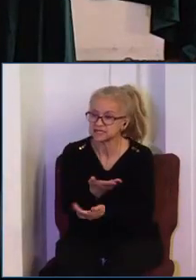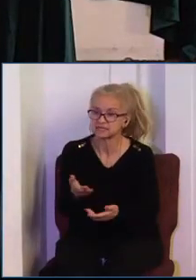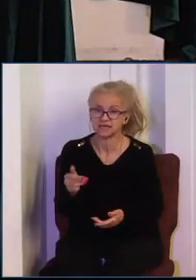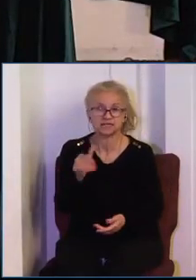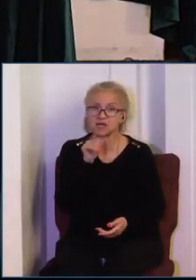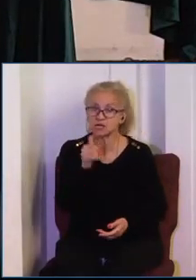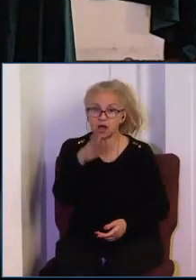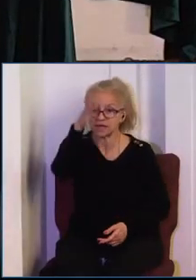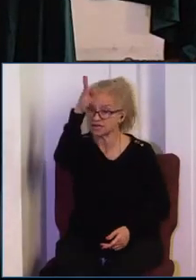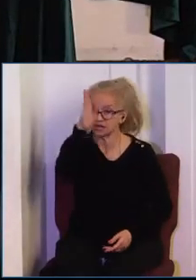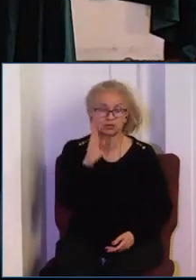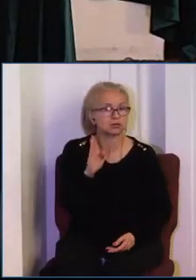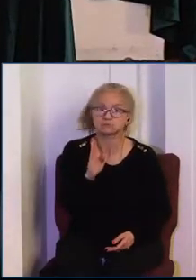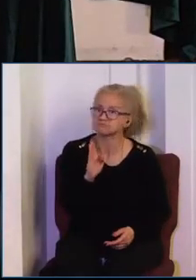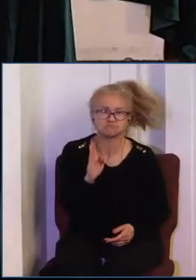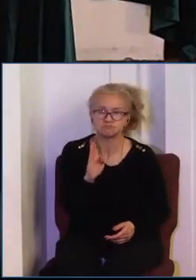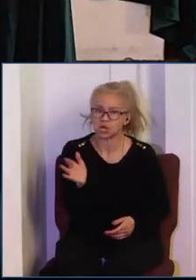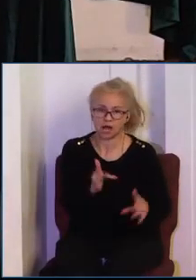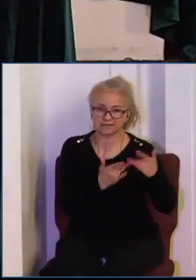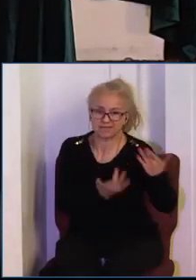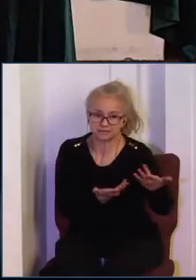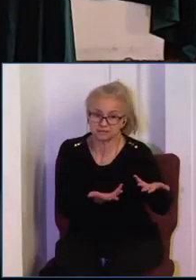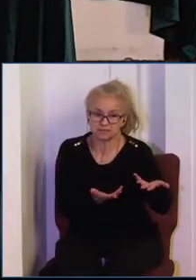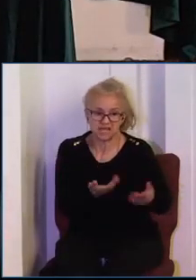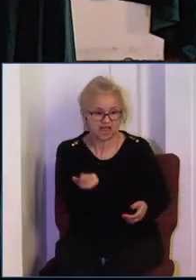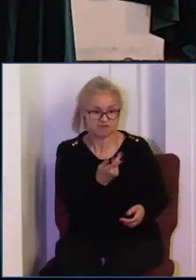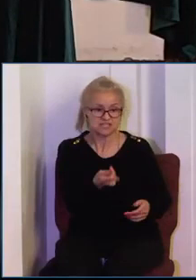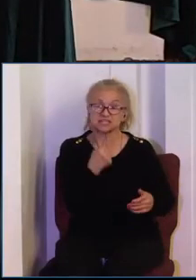wasn't godly, and everything that he